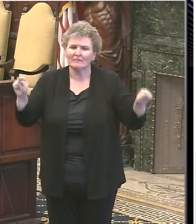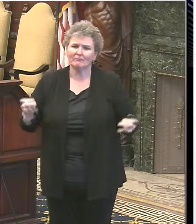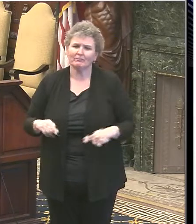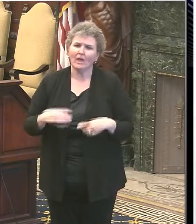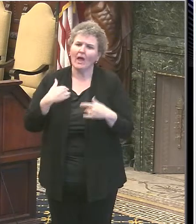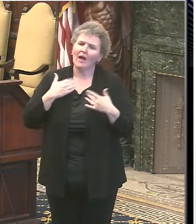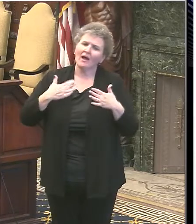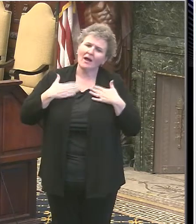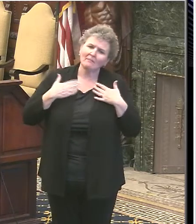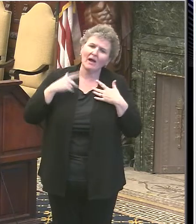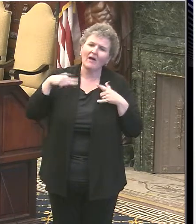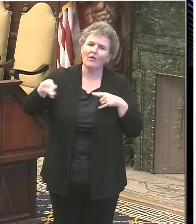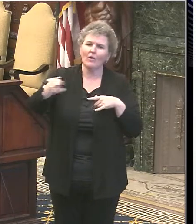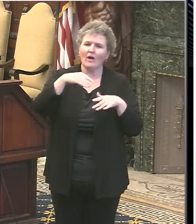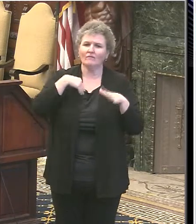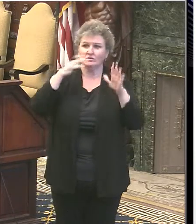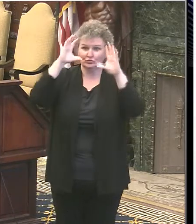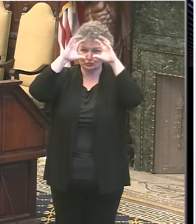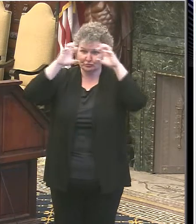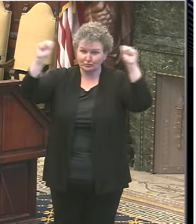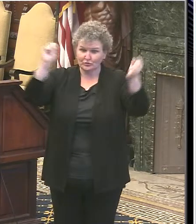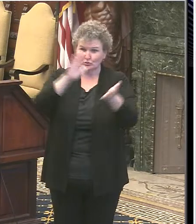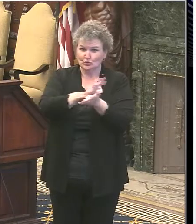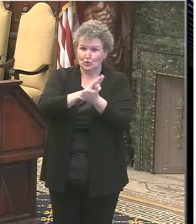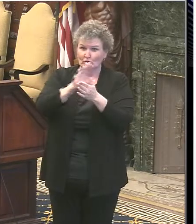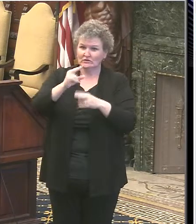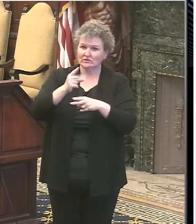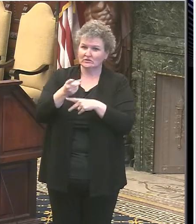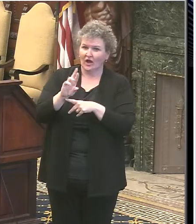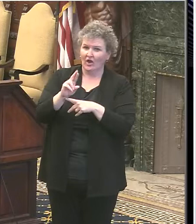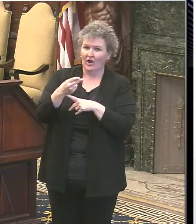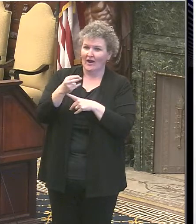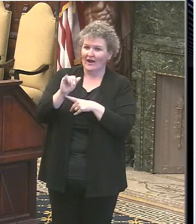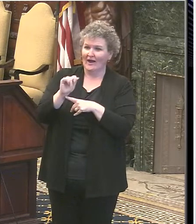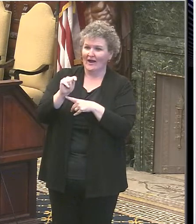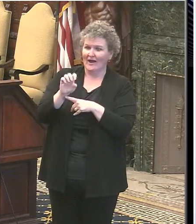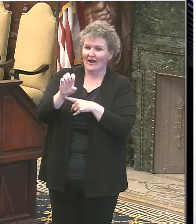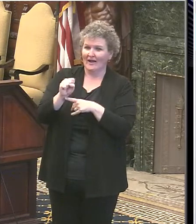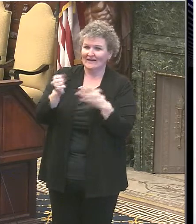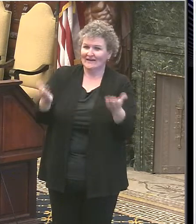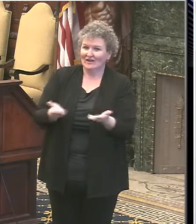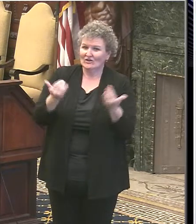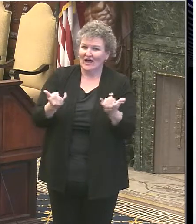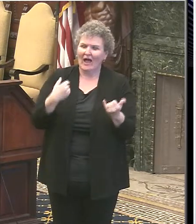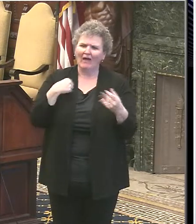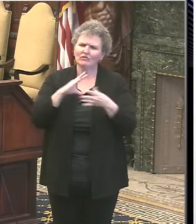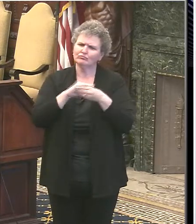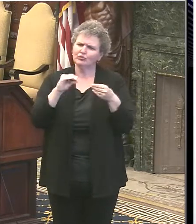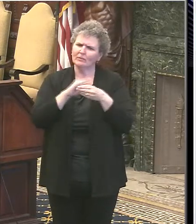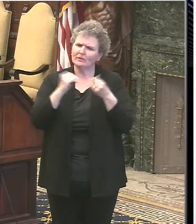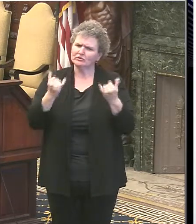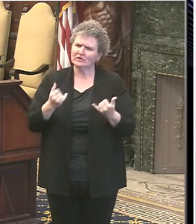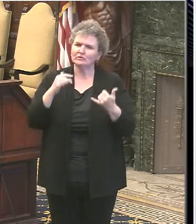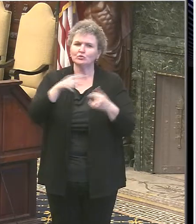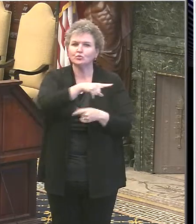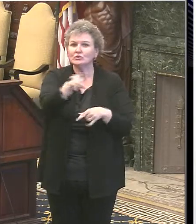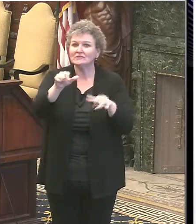superintendent, Dr. William Haidt, for his thoughts about how students and families can be safe during this holiday week. Dr. Haidt,